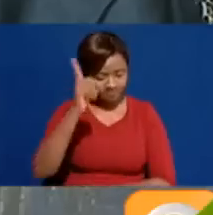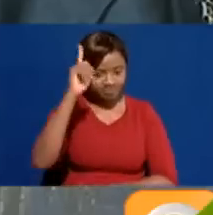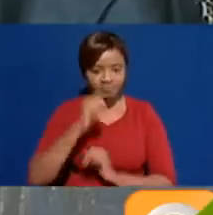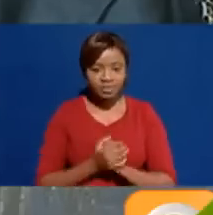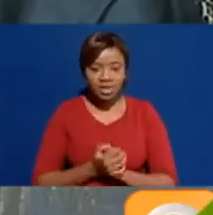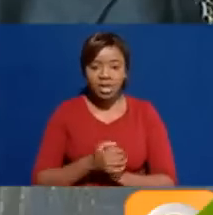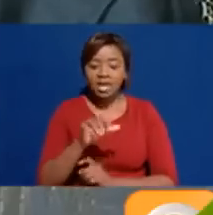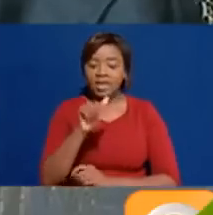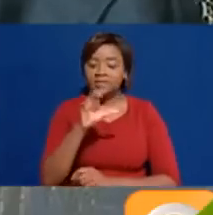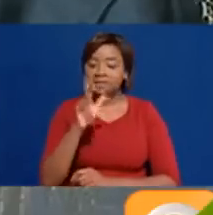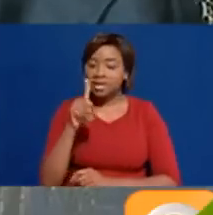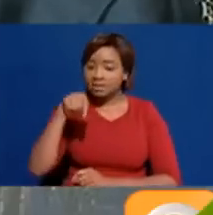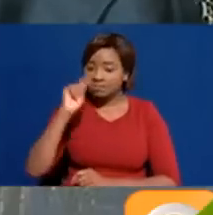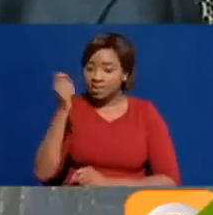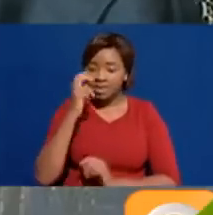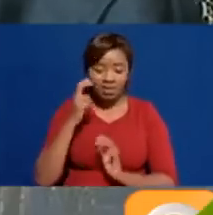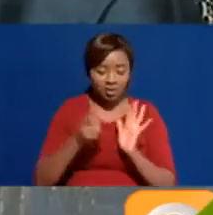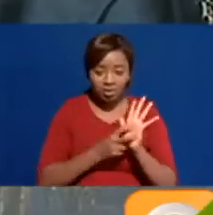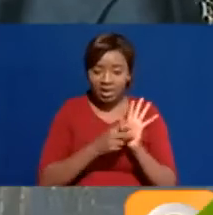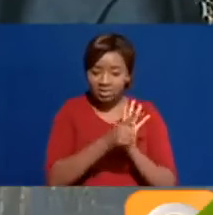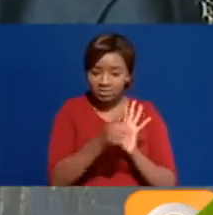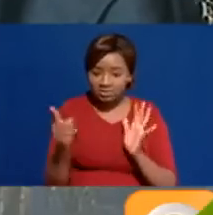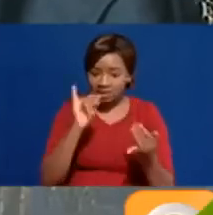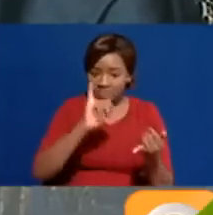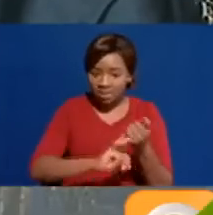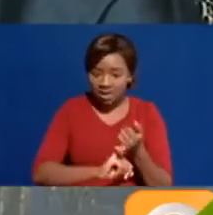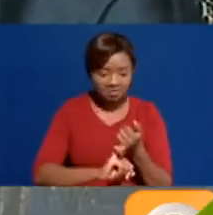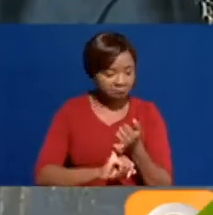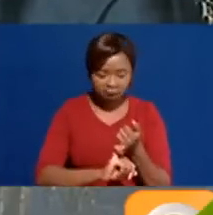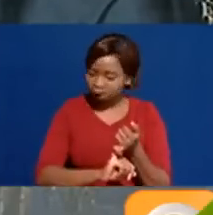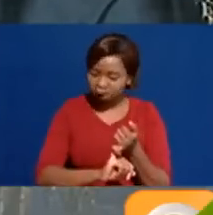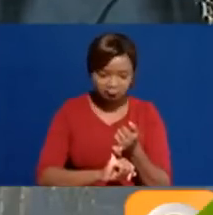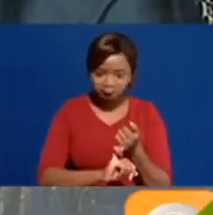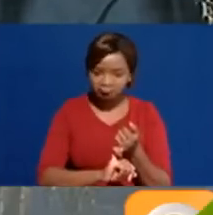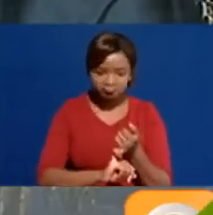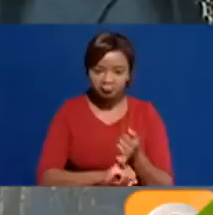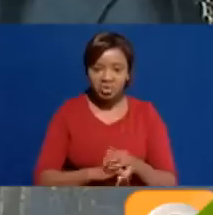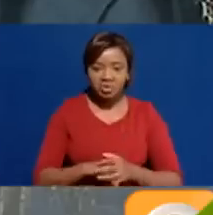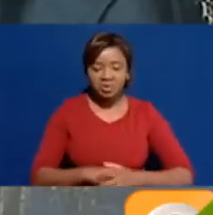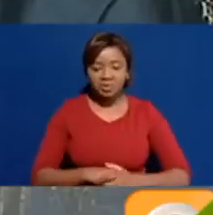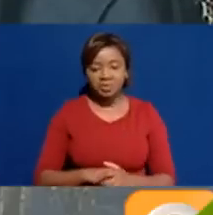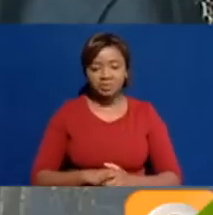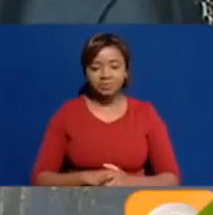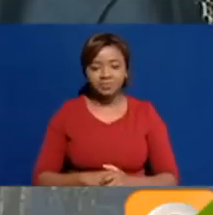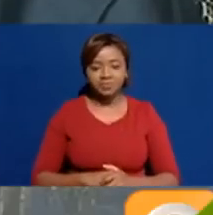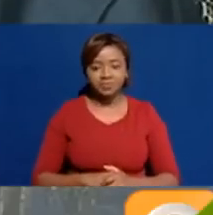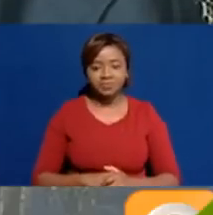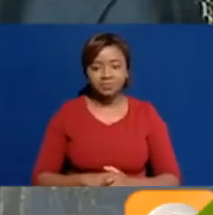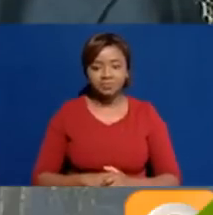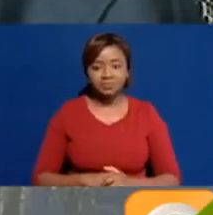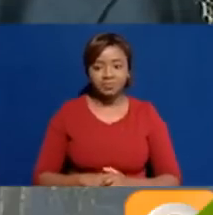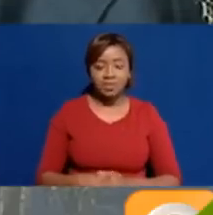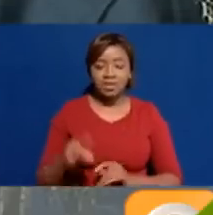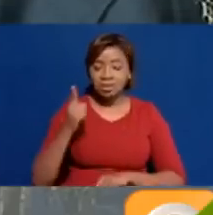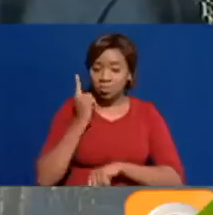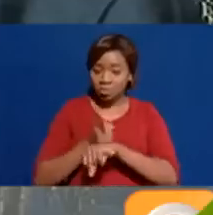of Kenya will not recognize its mother church's decision to bless same-sex marriages. Ole Sapit warned